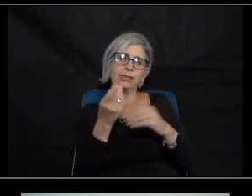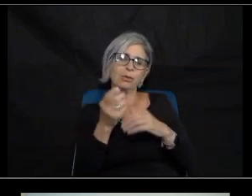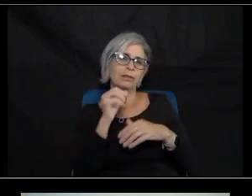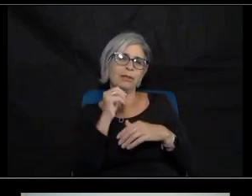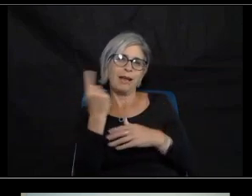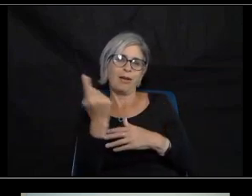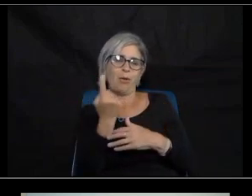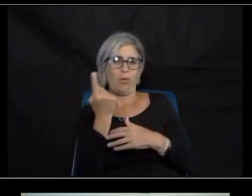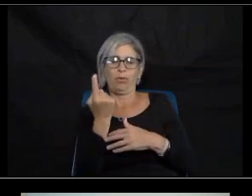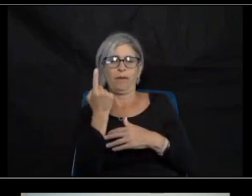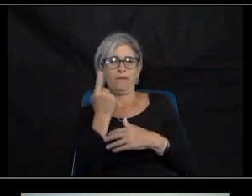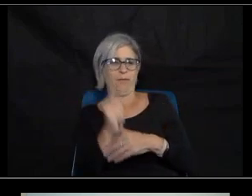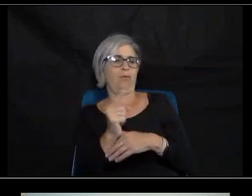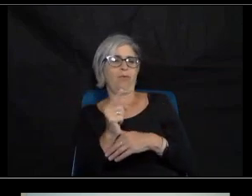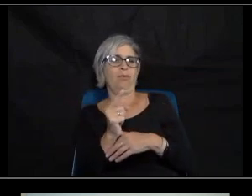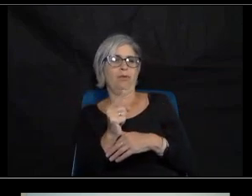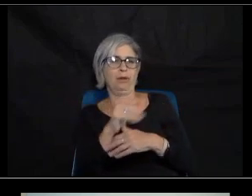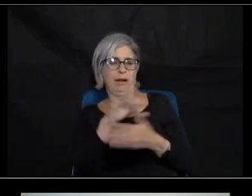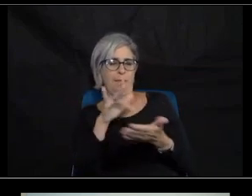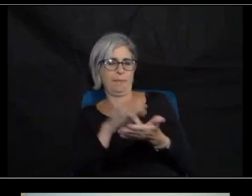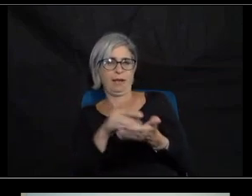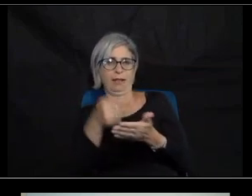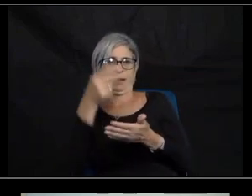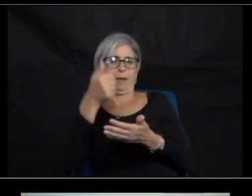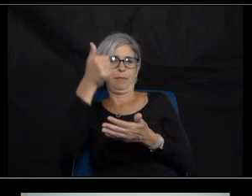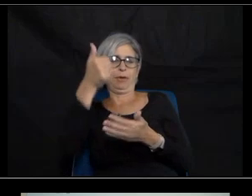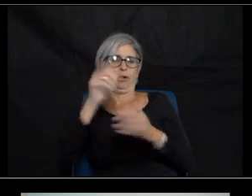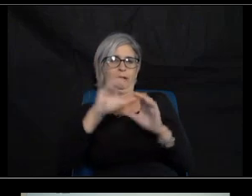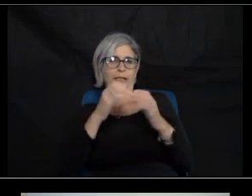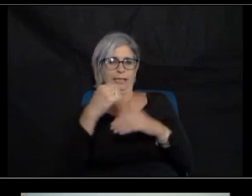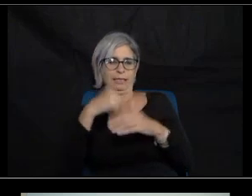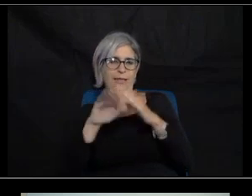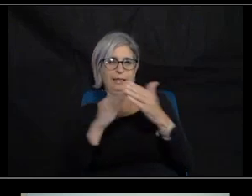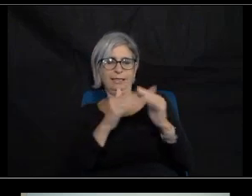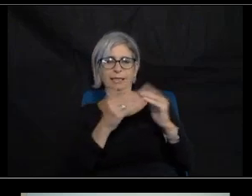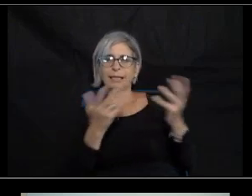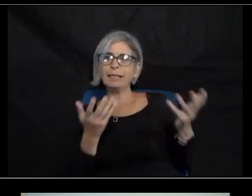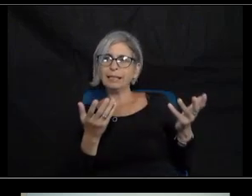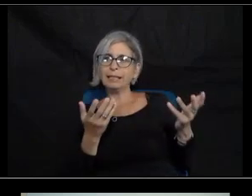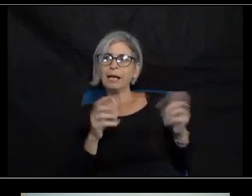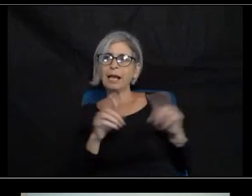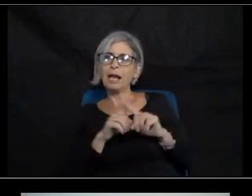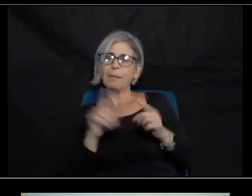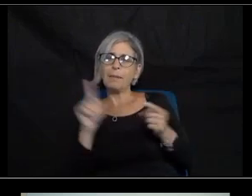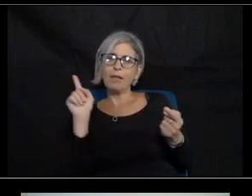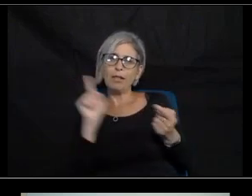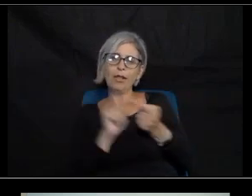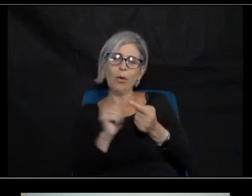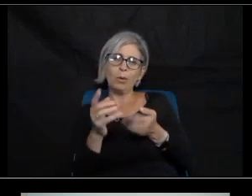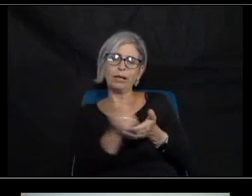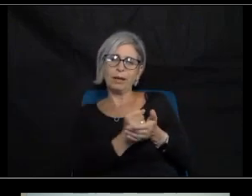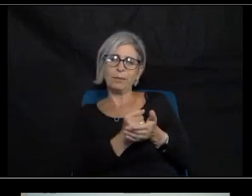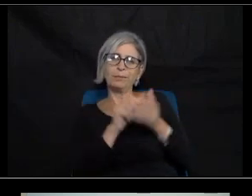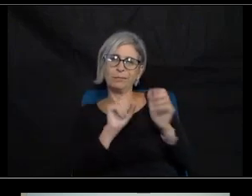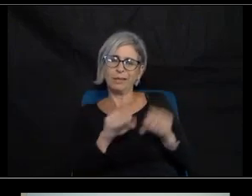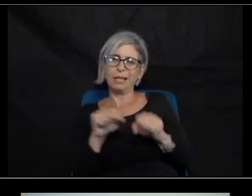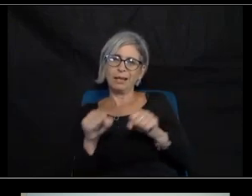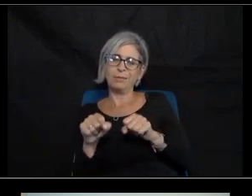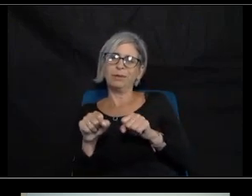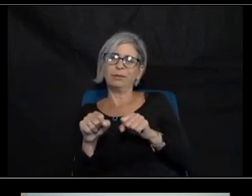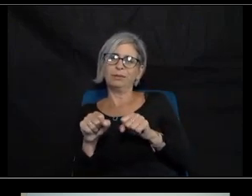just something for the middle and upper classes in our city, but the lower income would also be able to